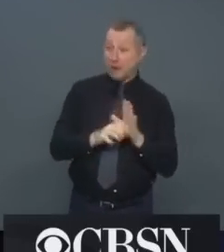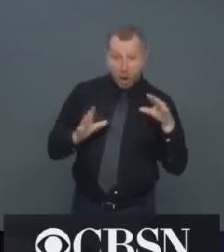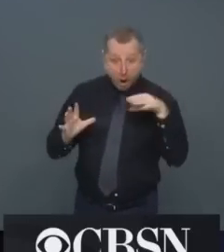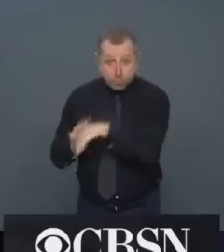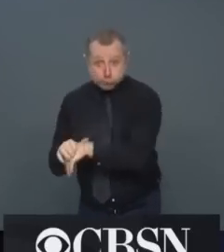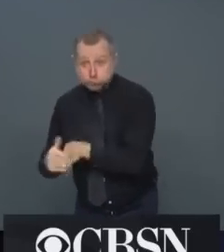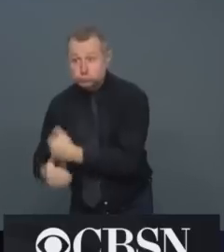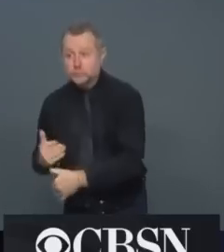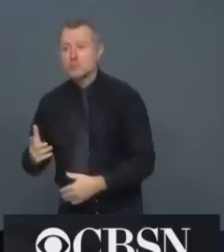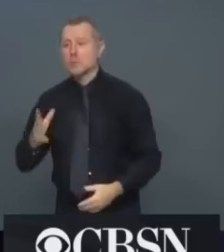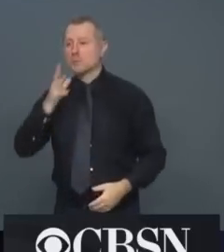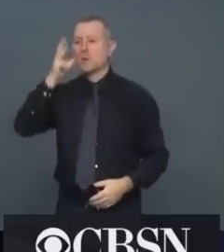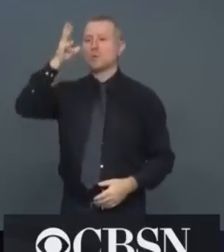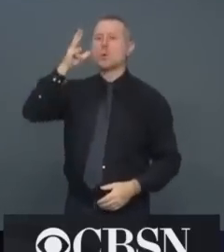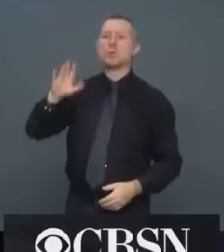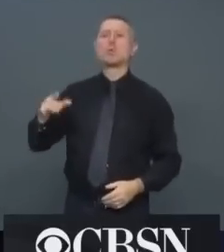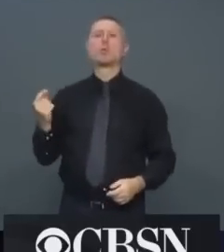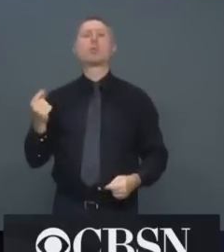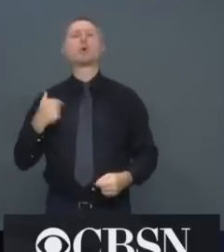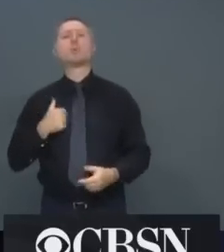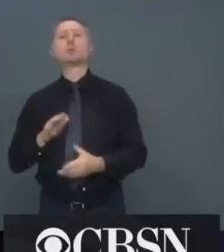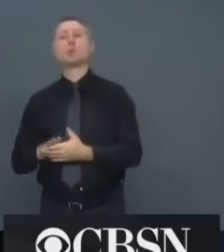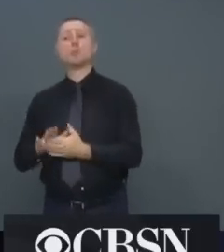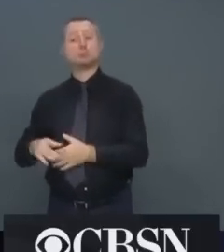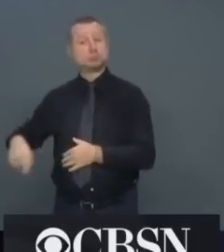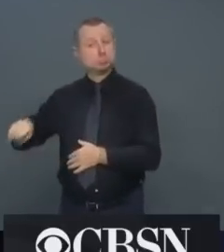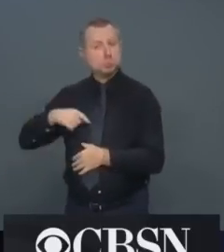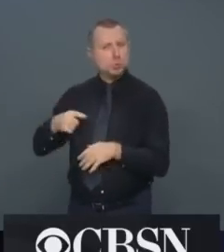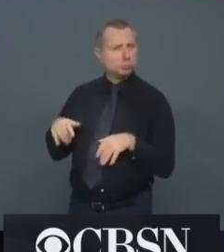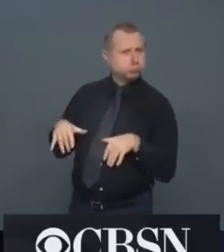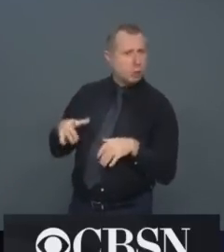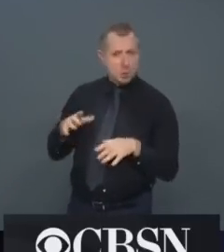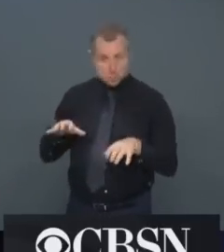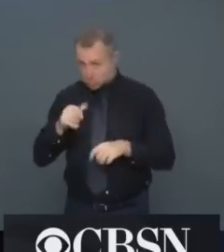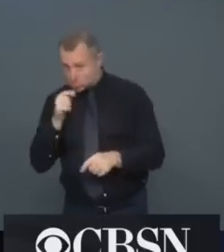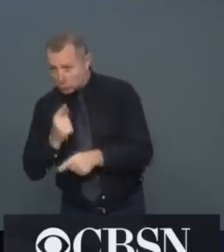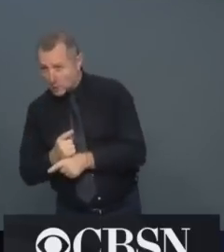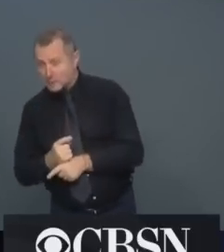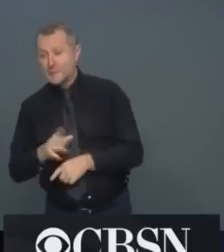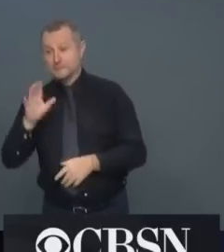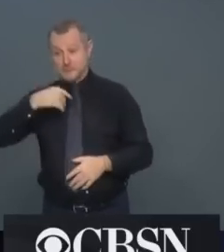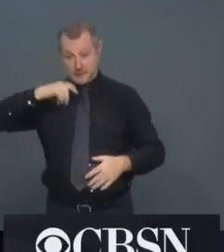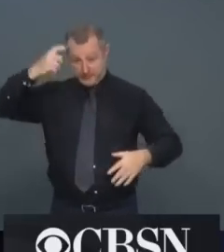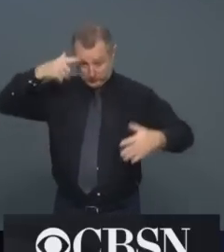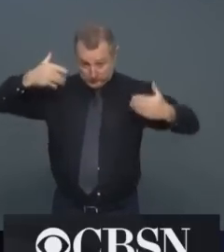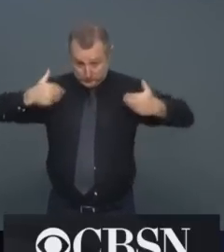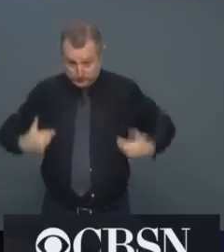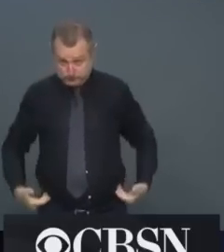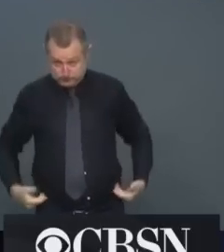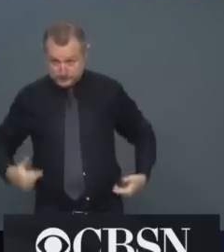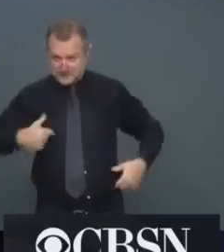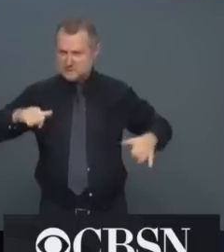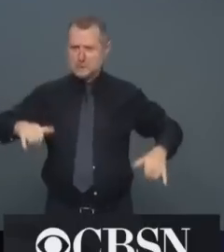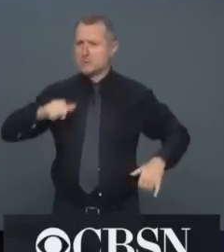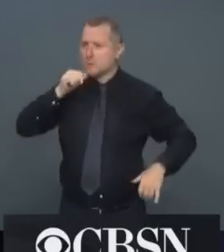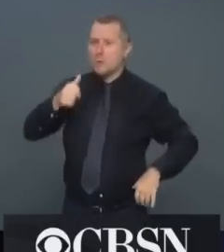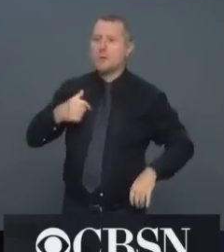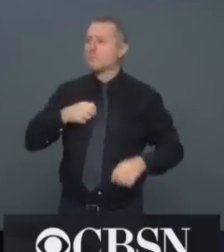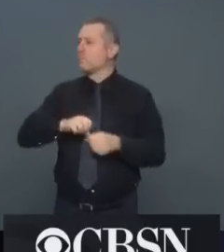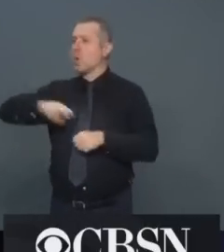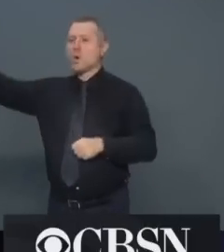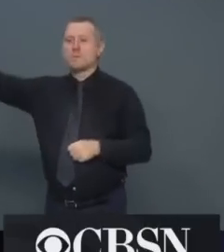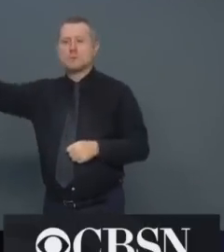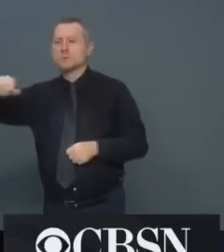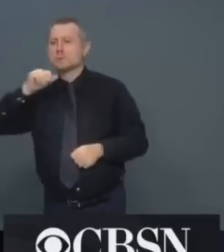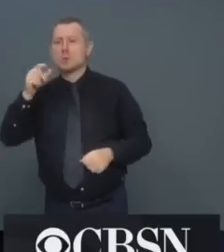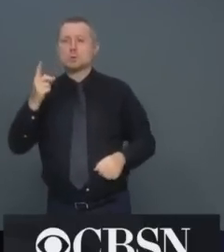if my school district doesn't do it right? I'm not going anywhere. Dr. Zucker's not going anywhere. If the